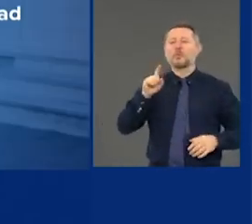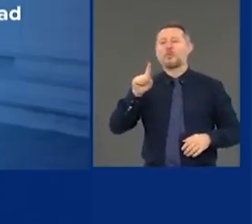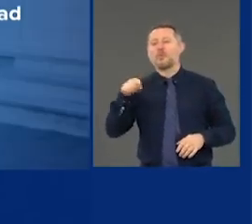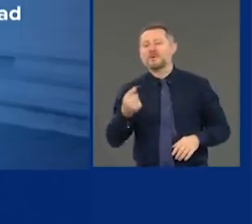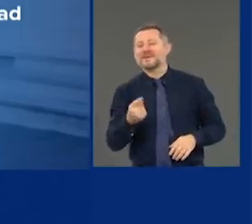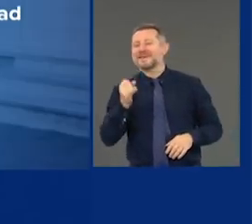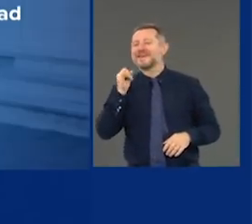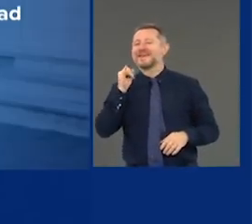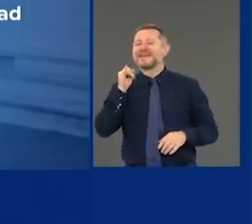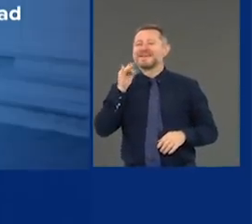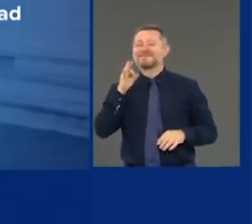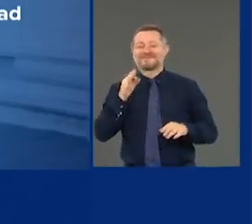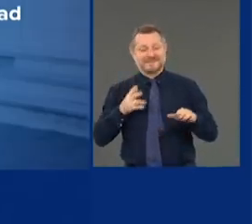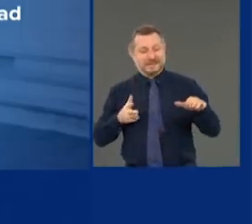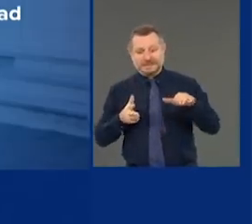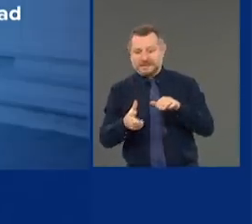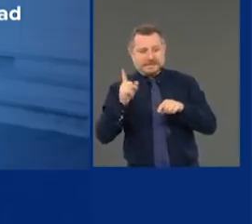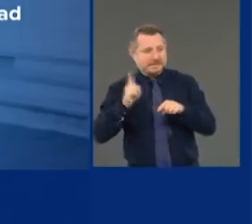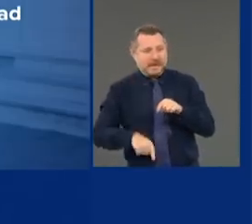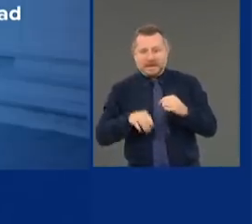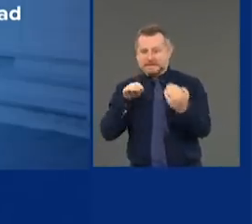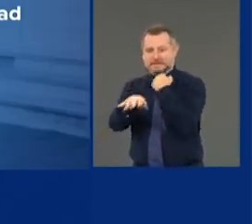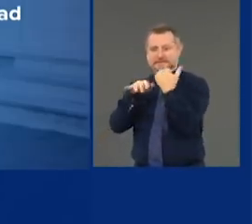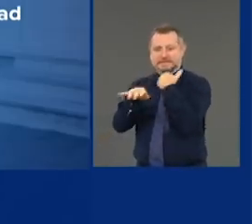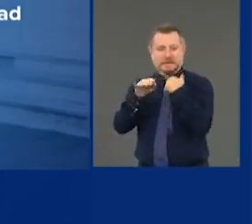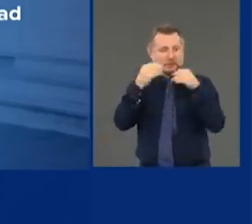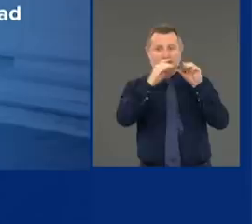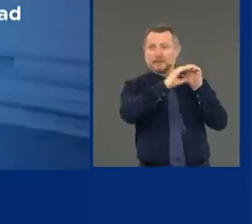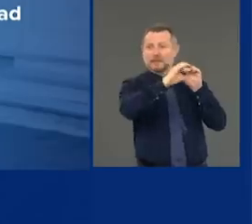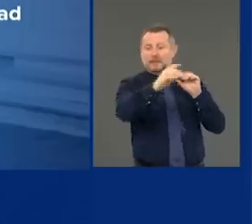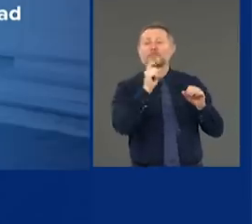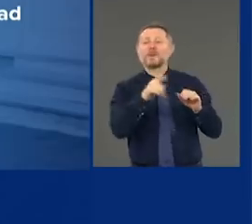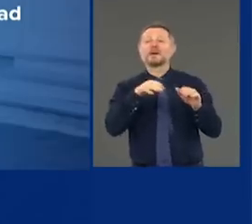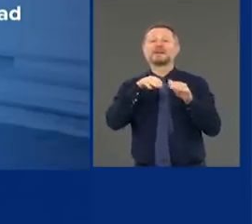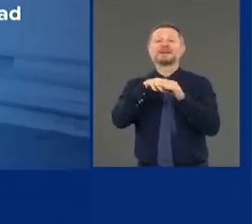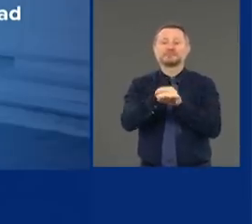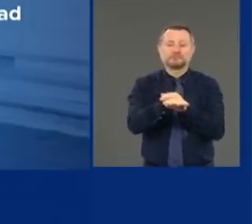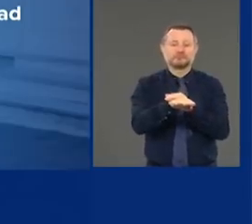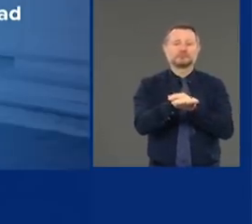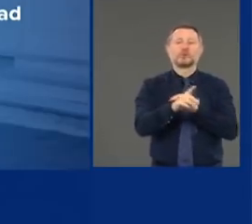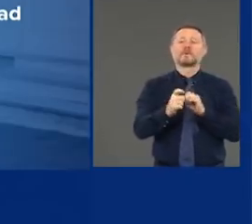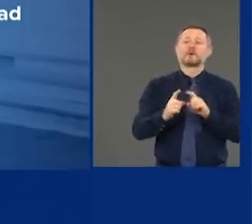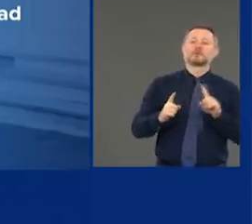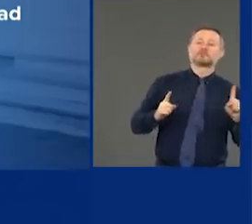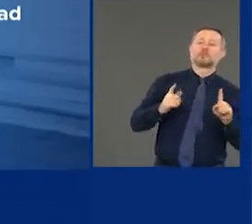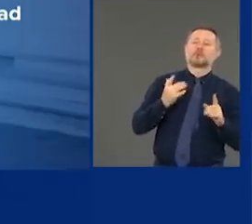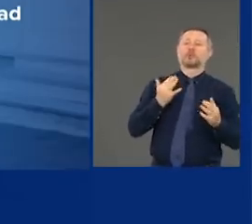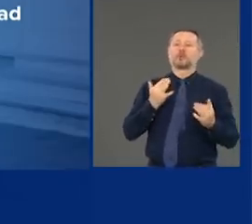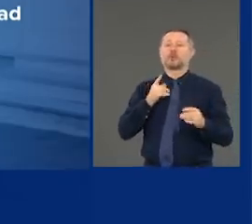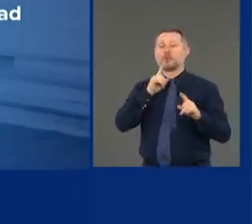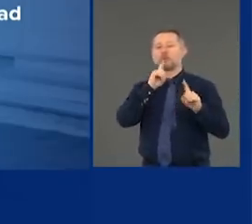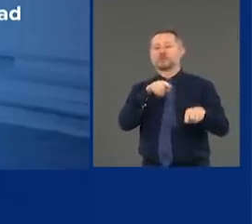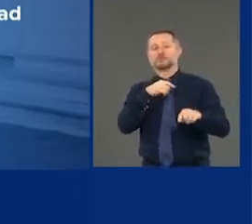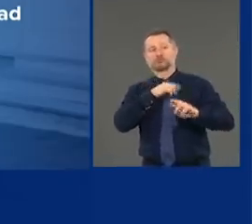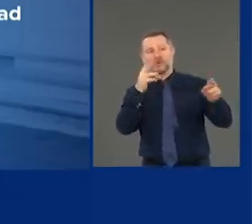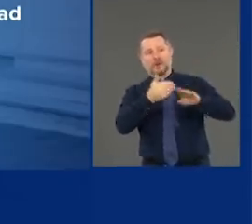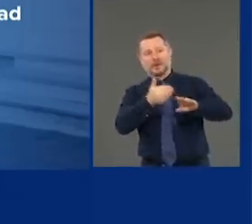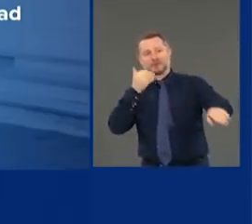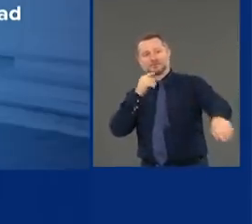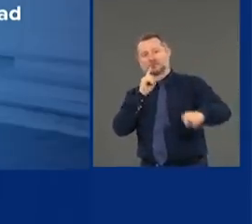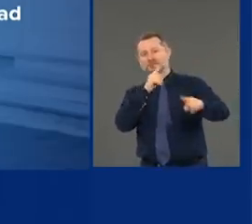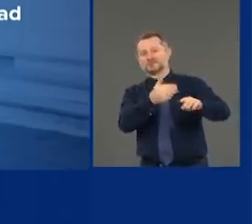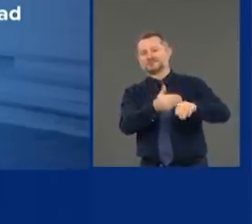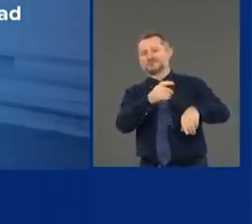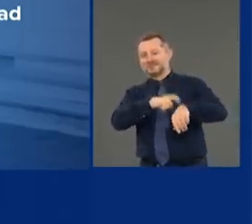not practical, and that has to be with prearranged orders. You're just going into the store to pick